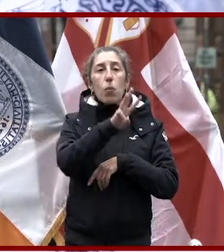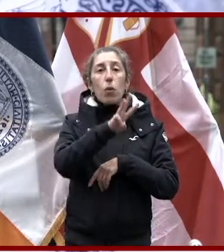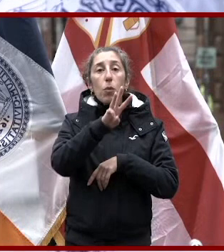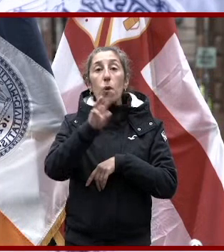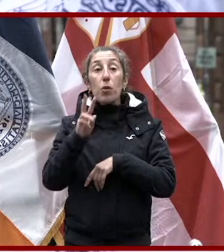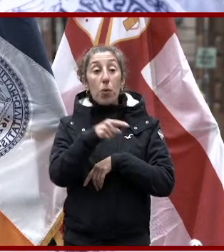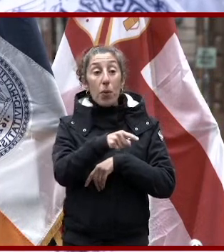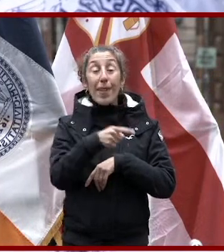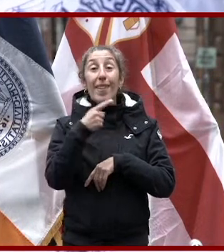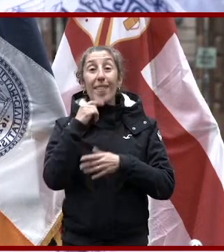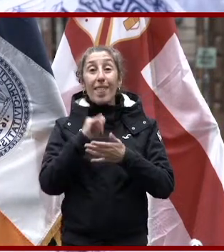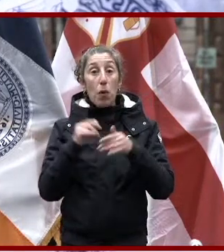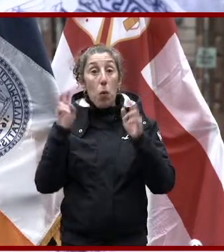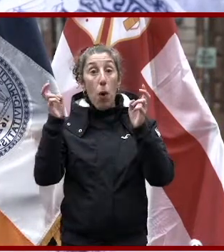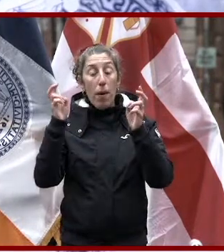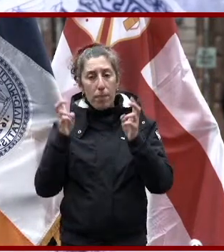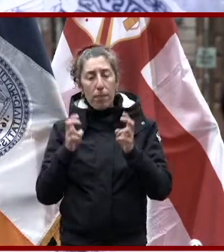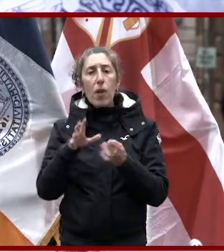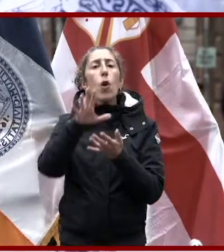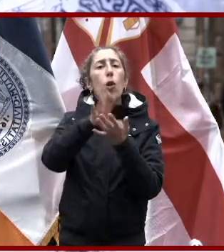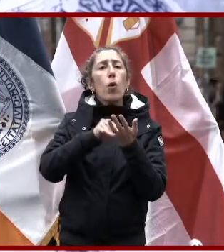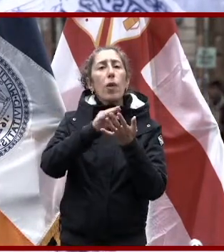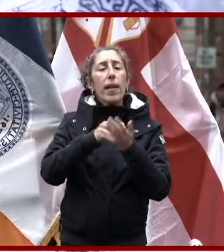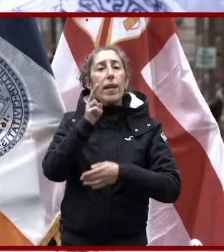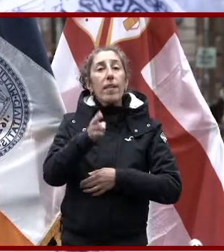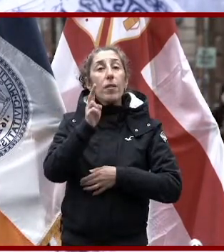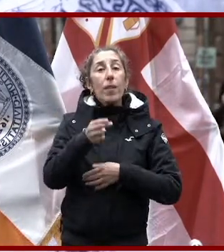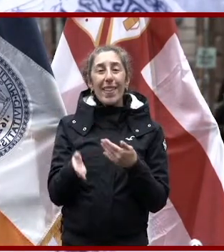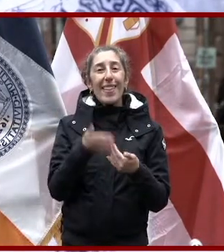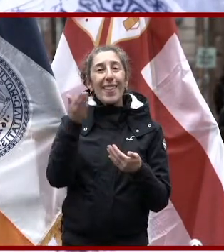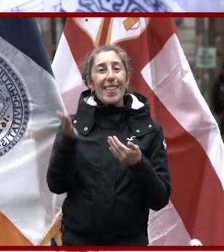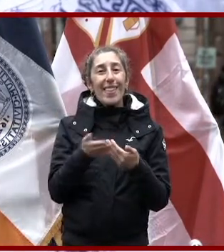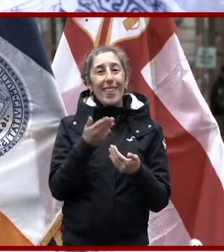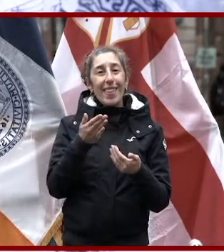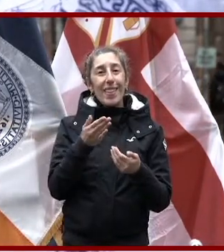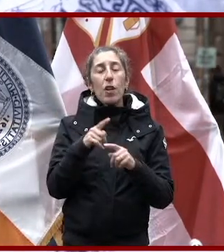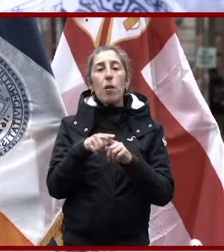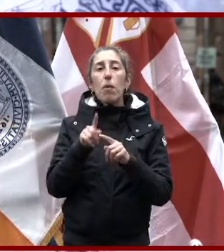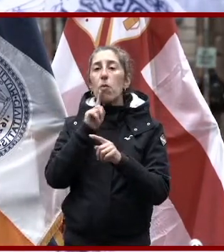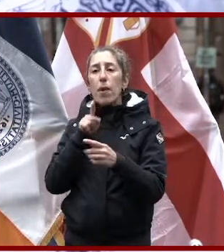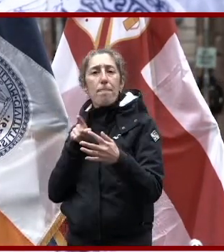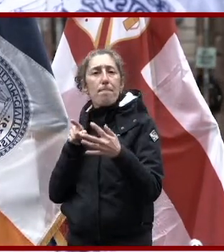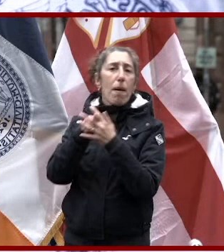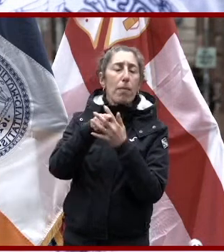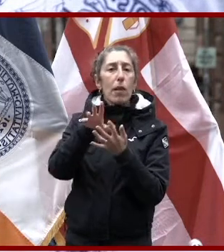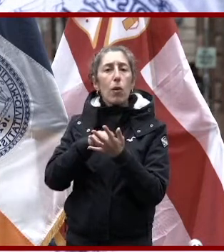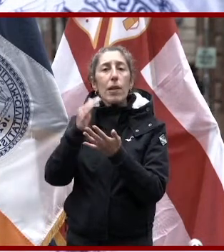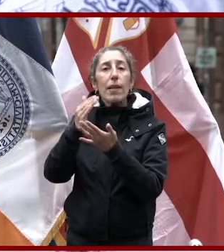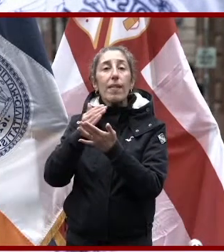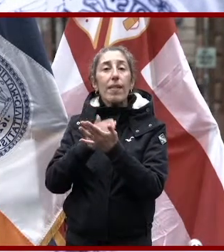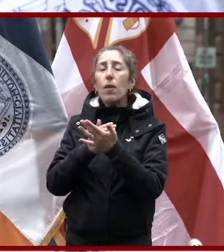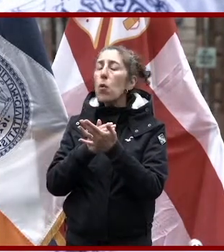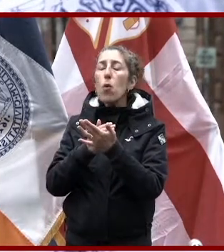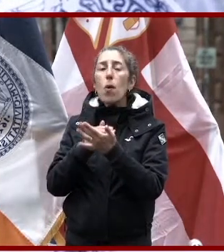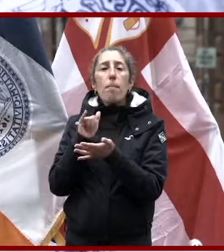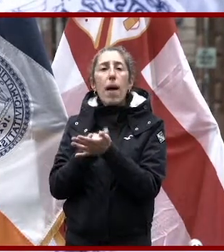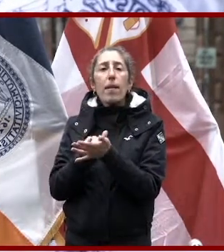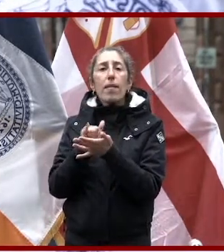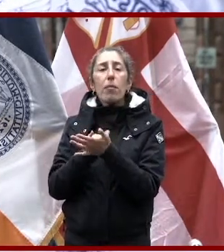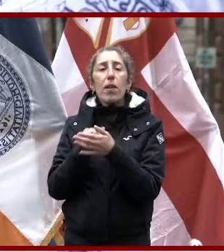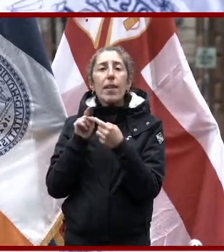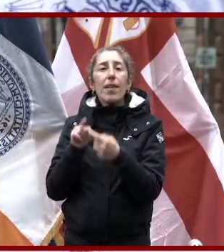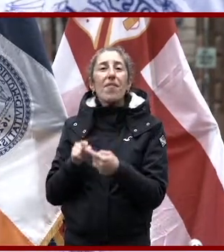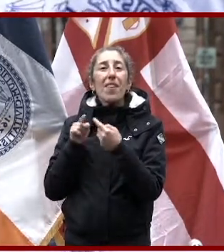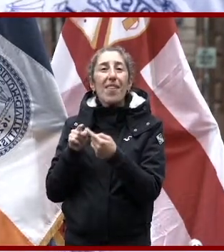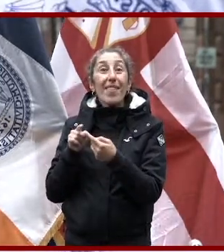"Learning history is easy. Learning its lessons seems almost impossibly difficult."